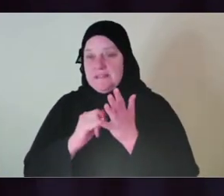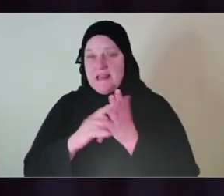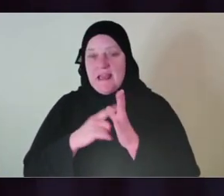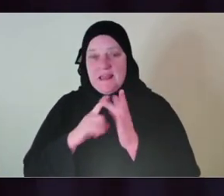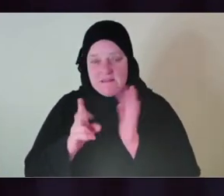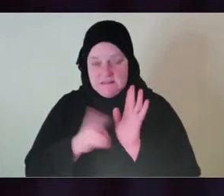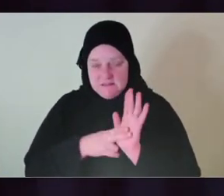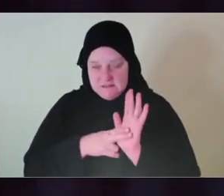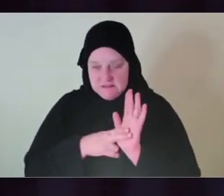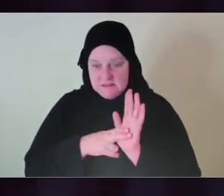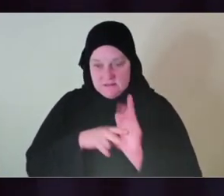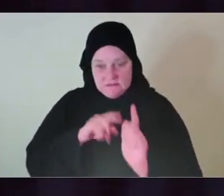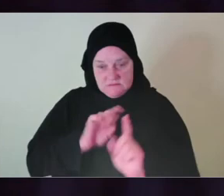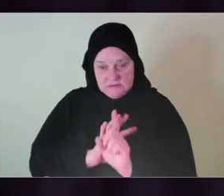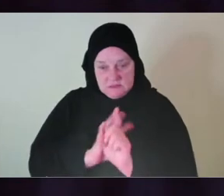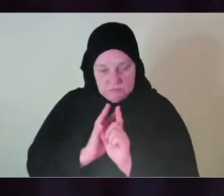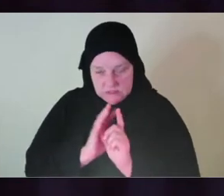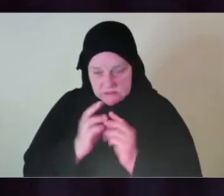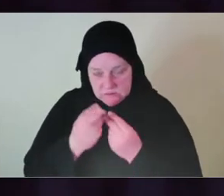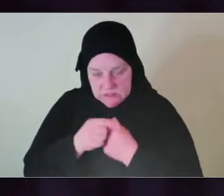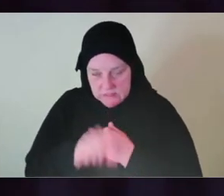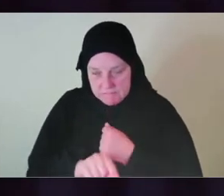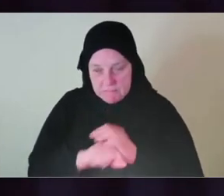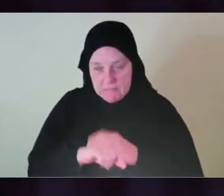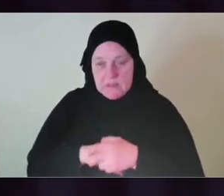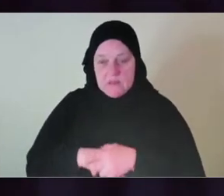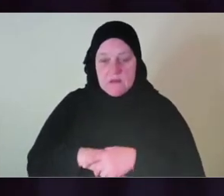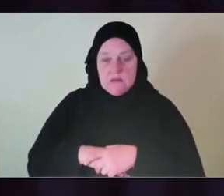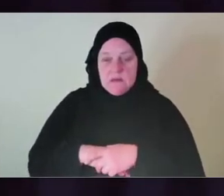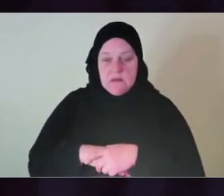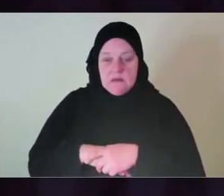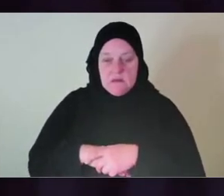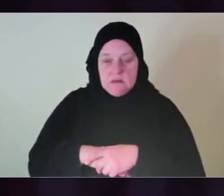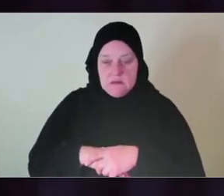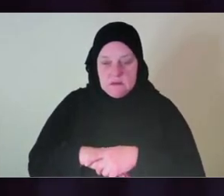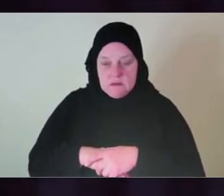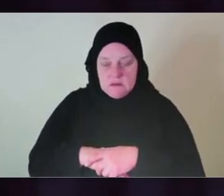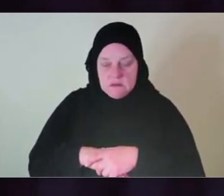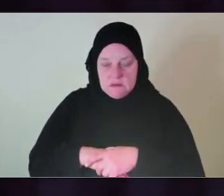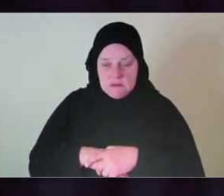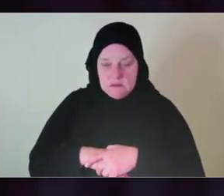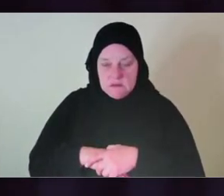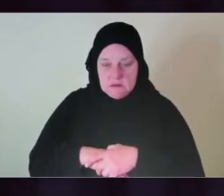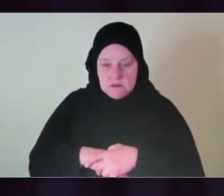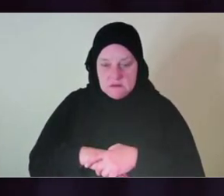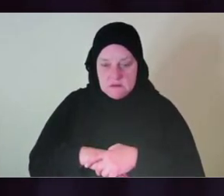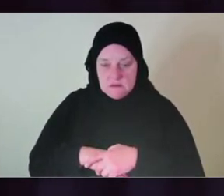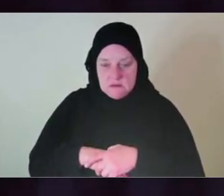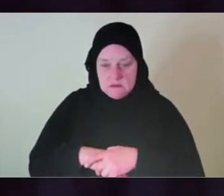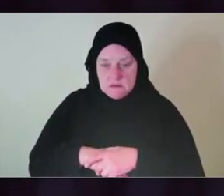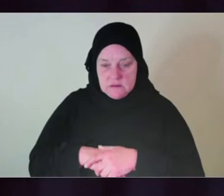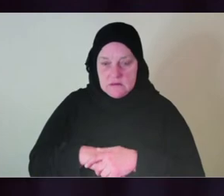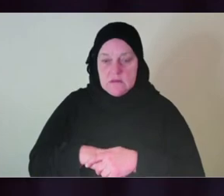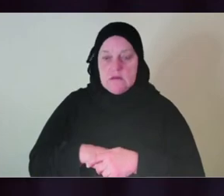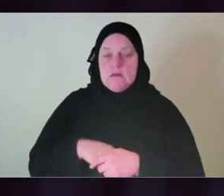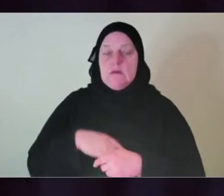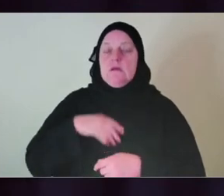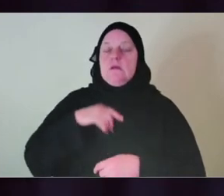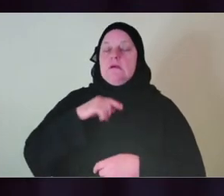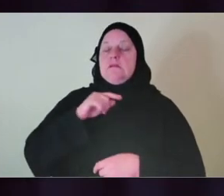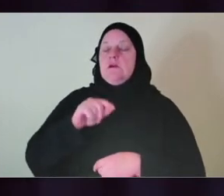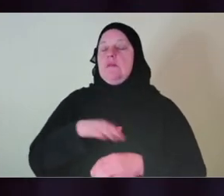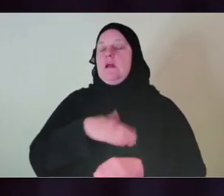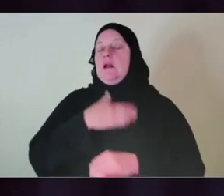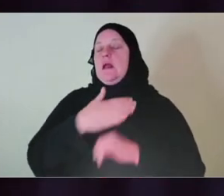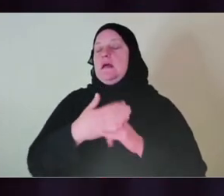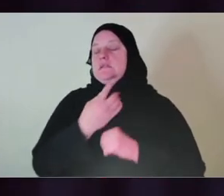al-Abbas alayhi salam was the last to attain martyrdom on the day of Ashura.